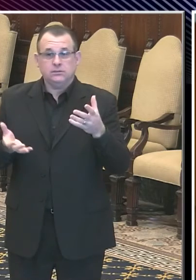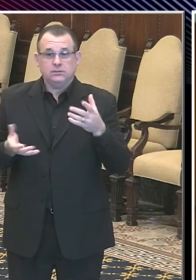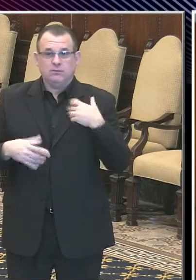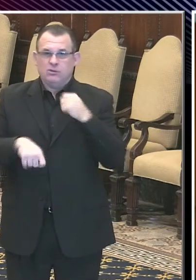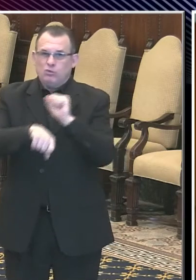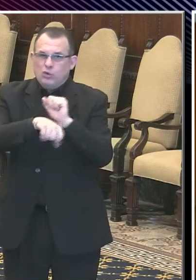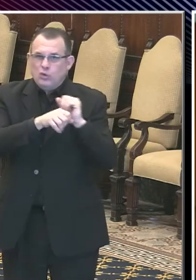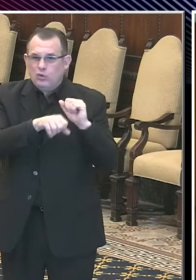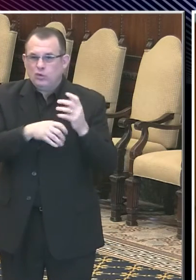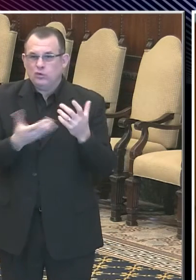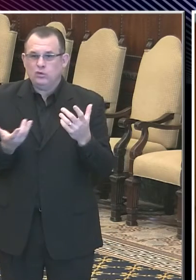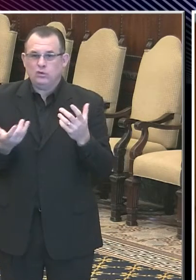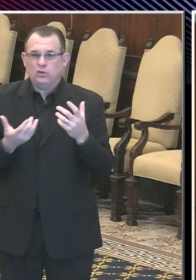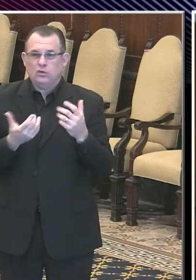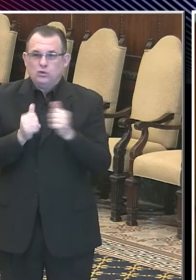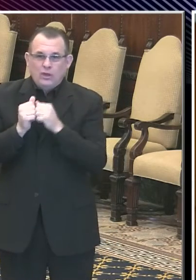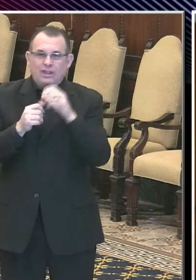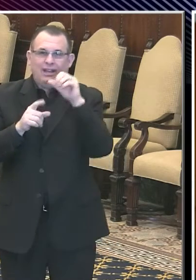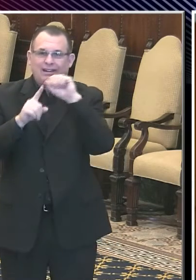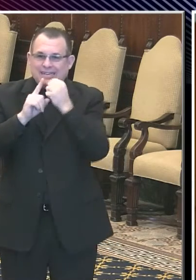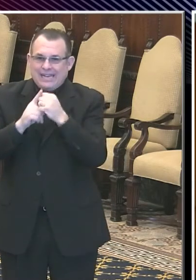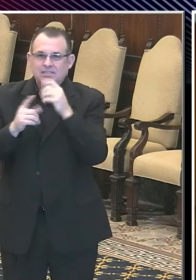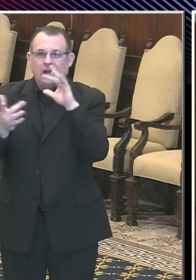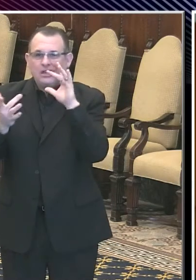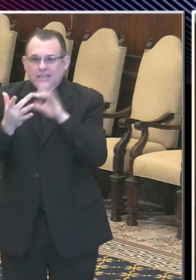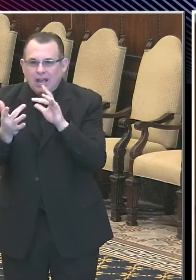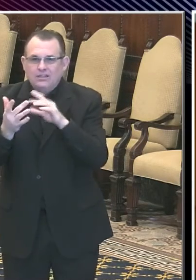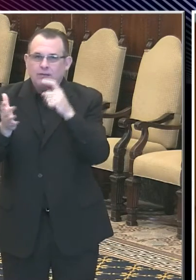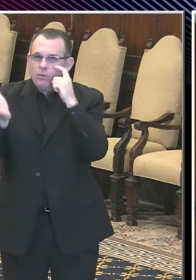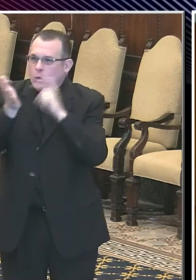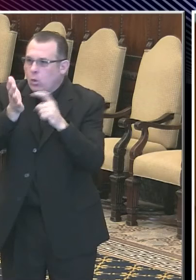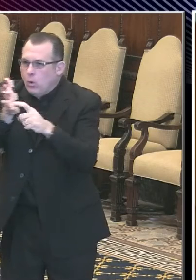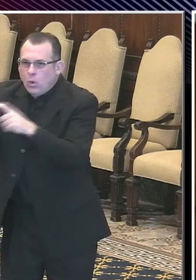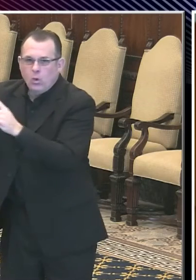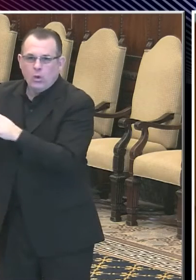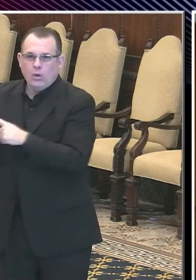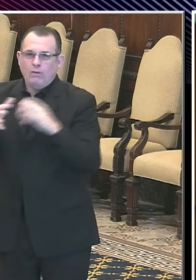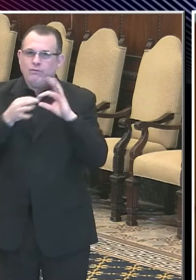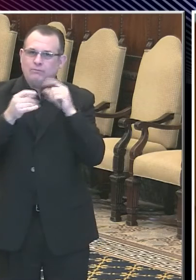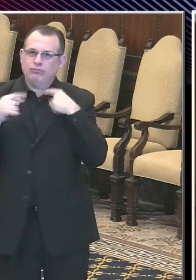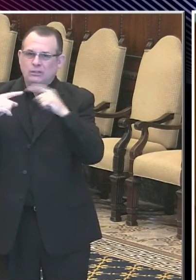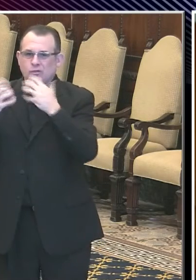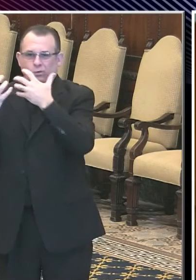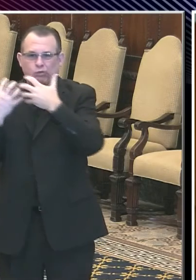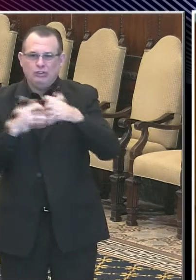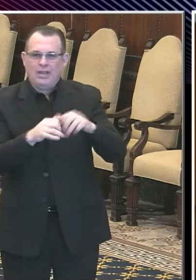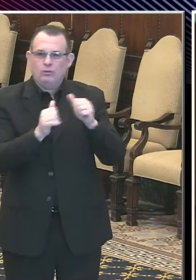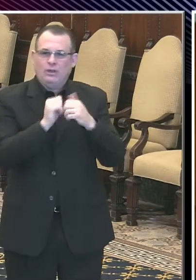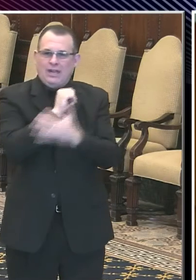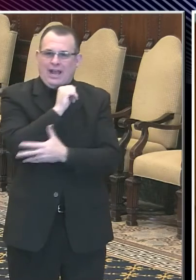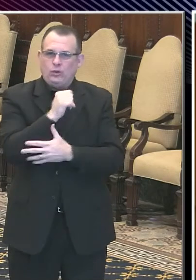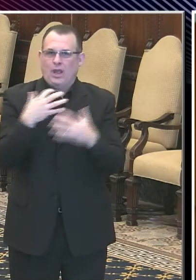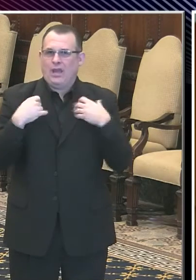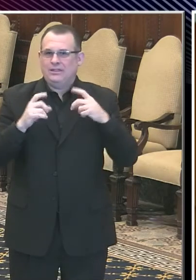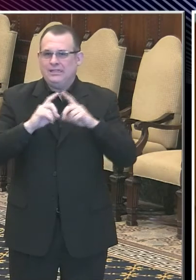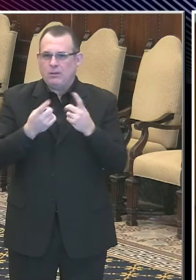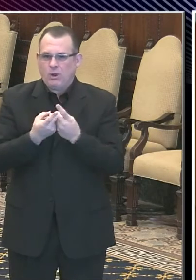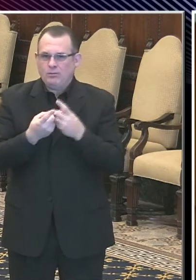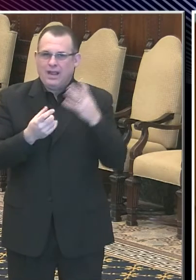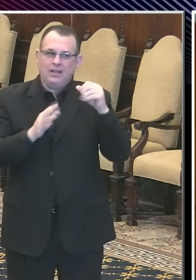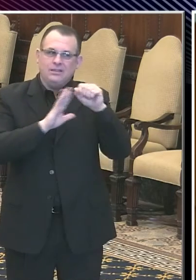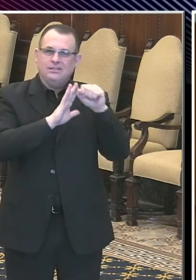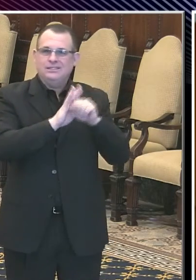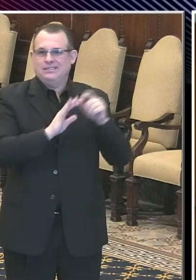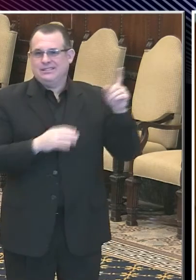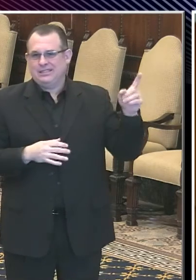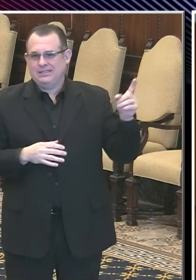who has contacts or residents elsewhere. So we would coordinate with other county health departments or with the state health department around those investigations. We